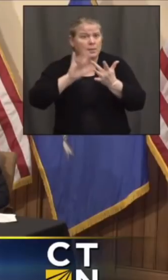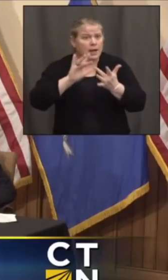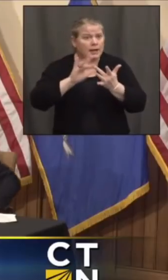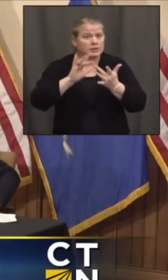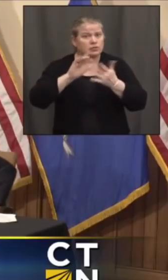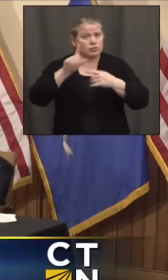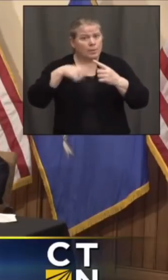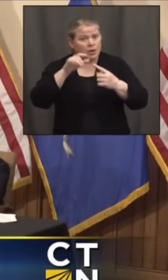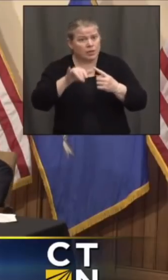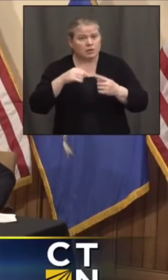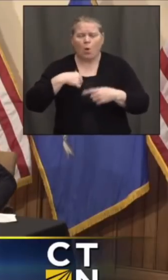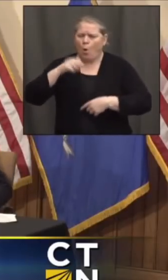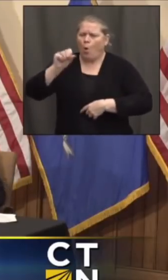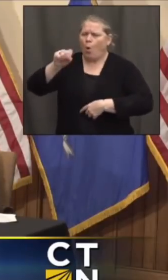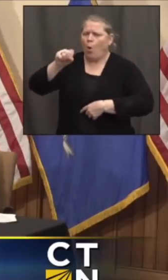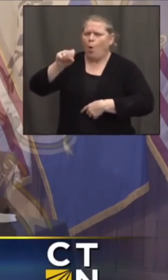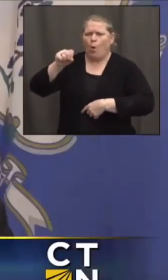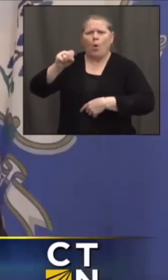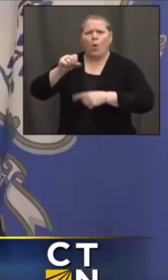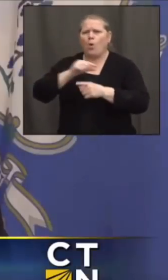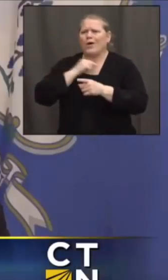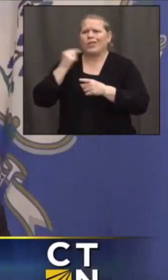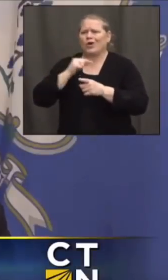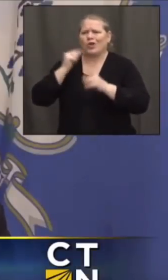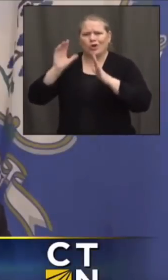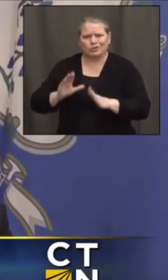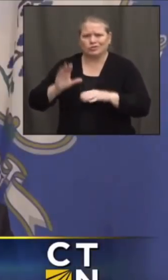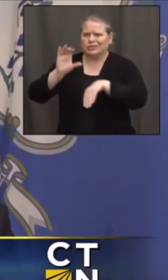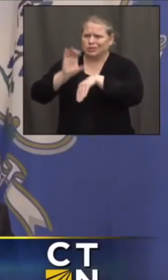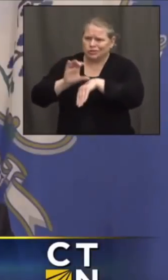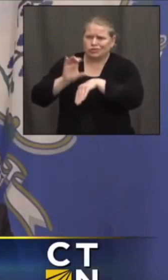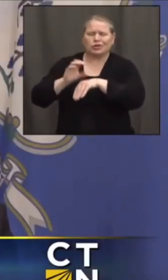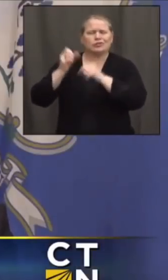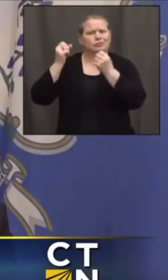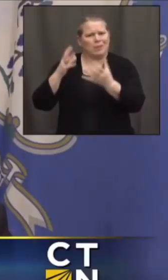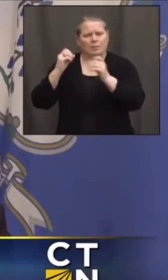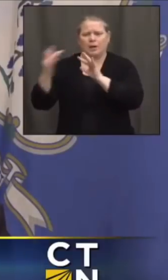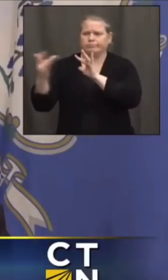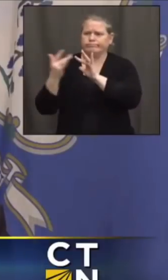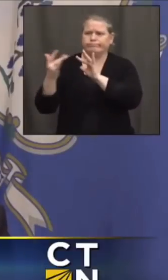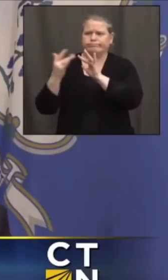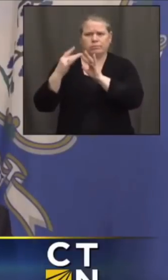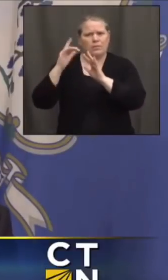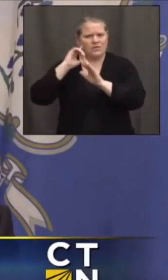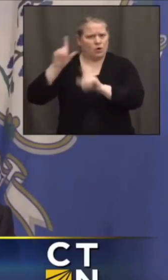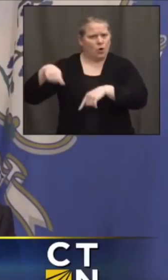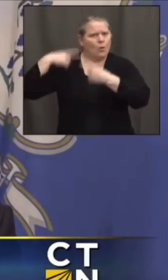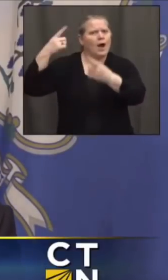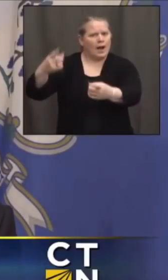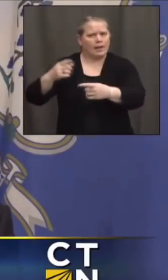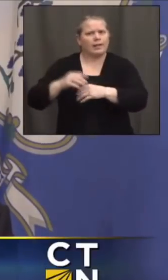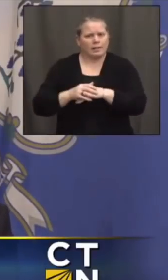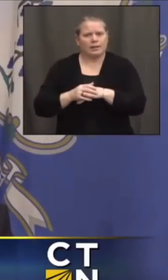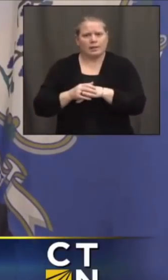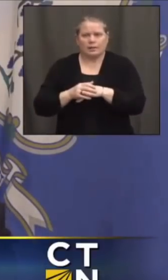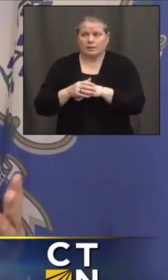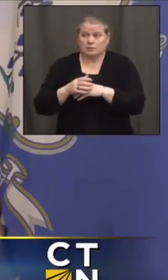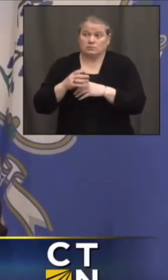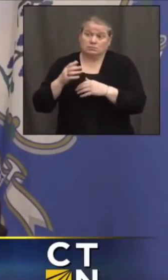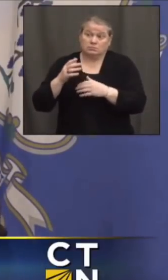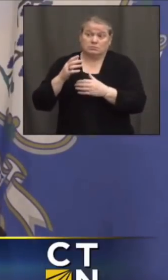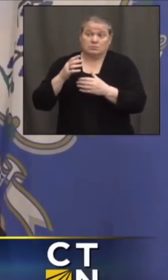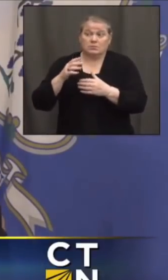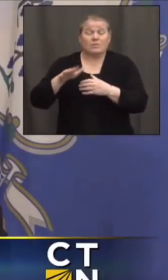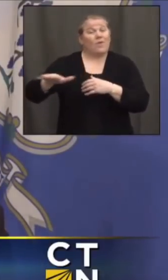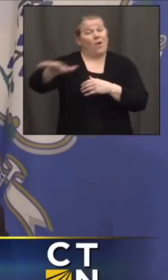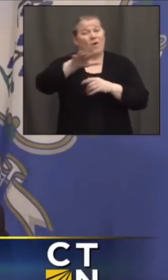yeah. No, there's no question about it. We've been hearing from a lot of houses of worship for quite a while. As you know, there have been lawsuits